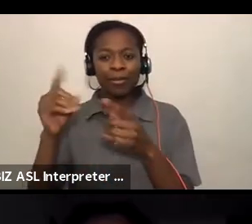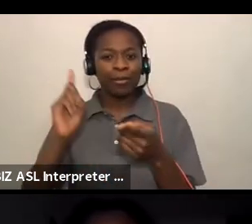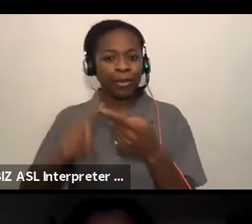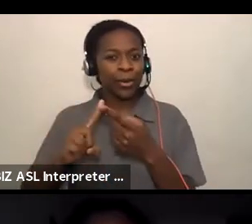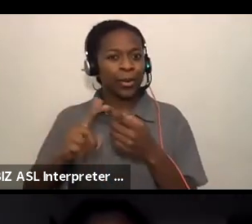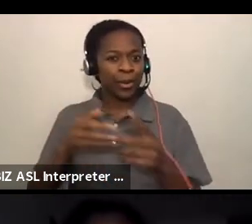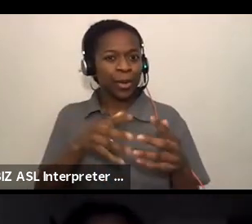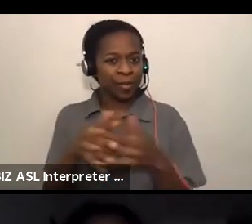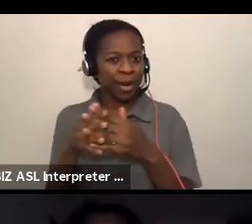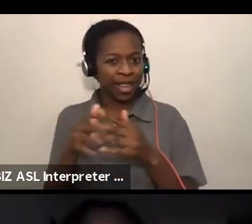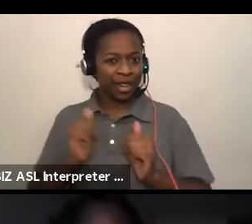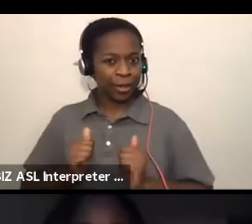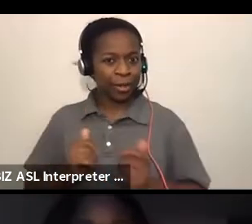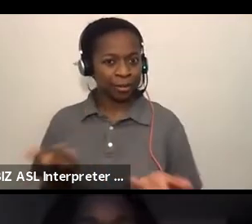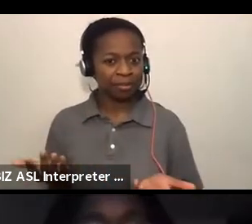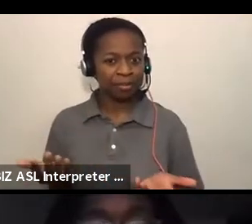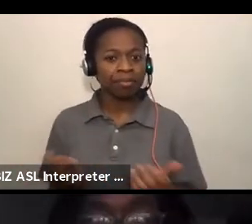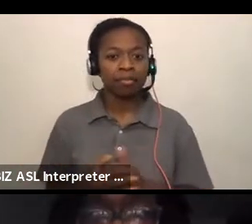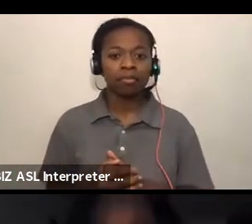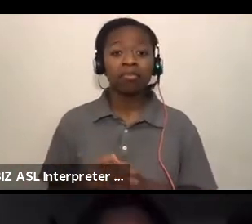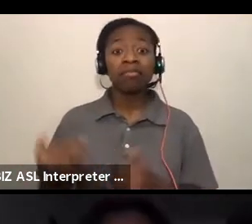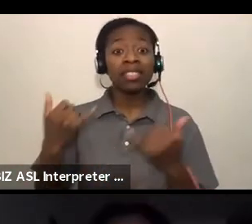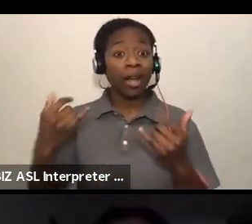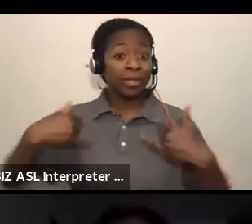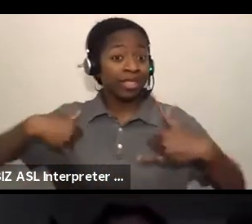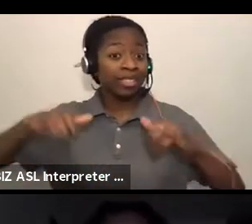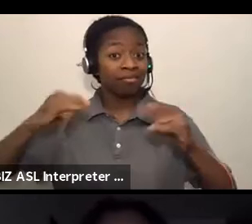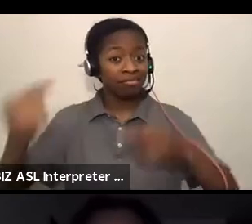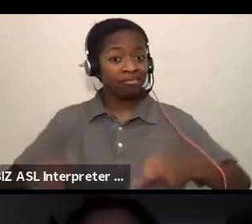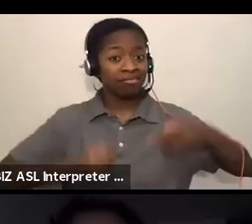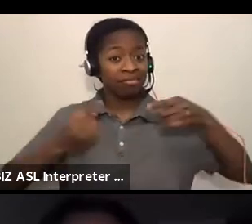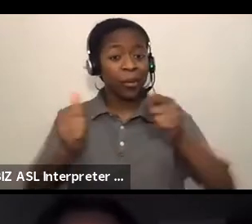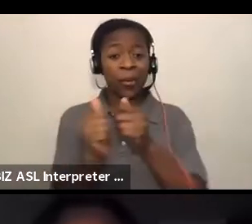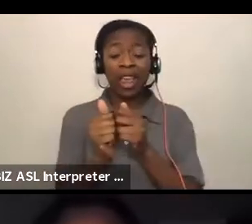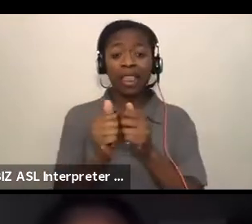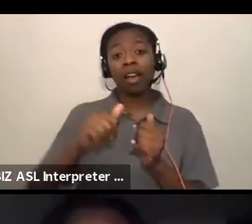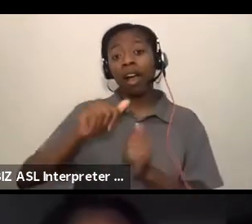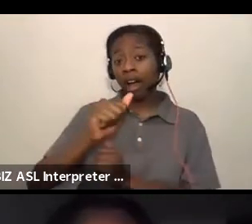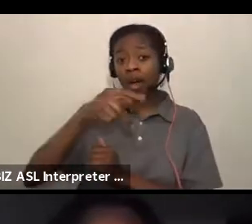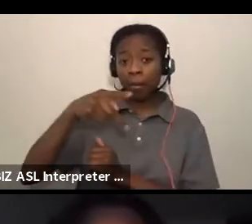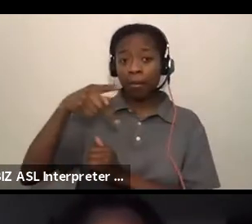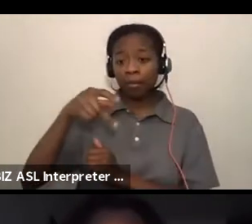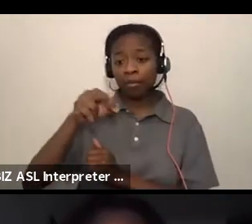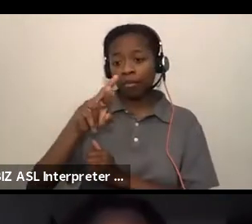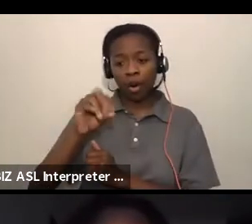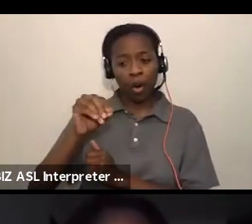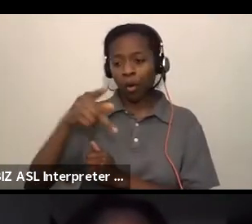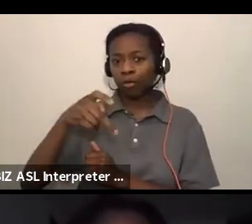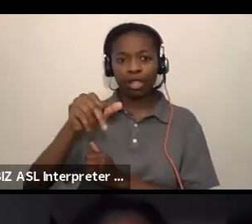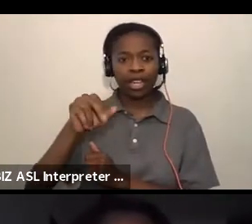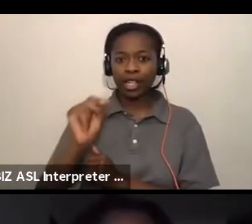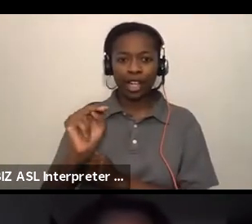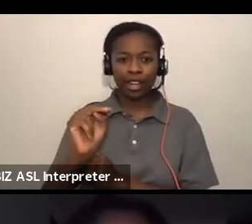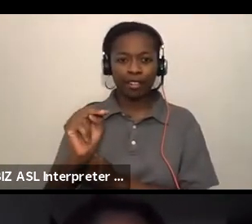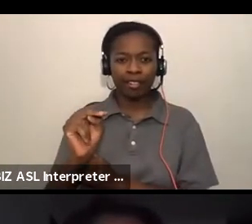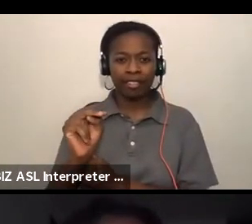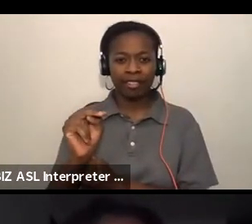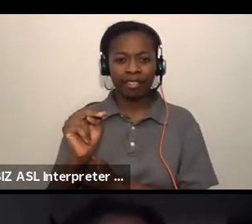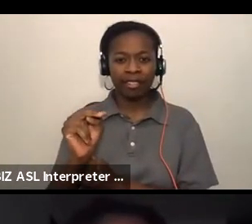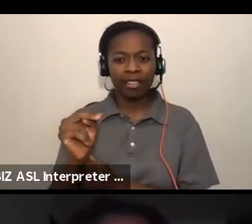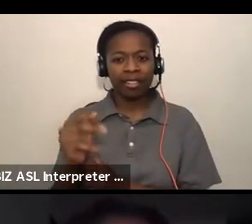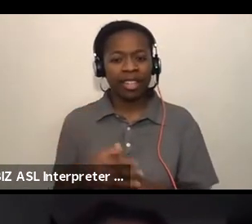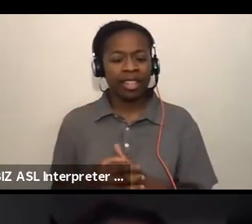with those issues of like appropriation and like this is why you can't say this word, or like this kind of respectability. And like